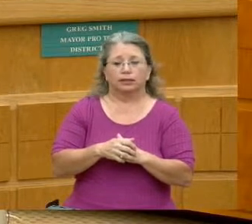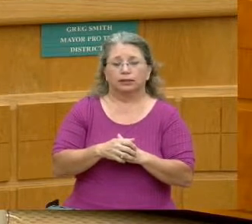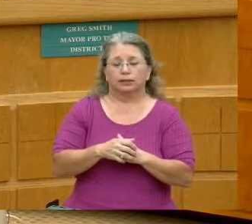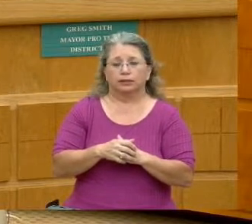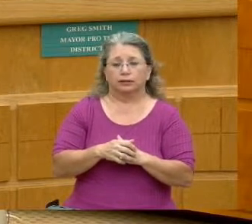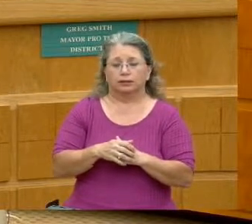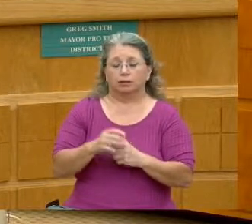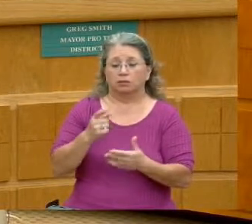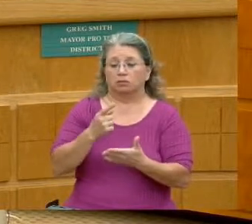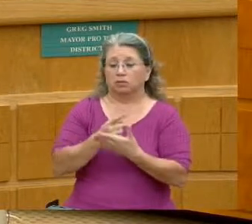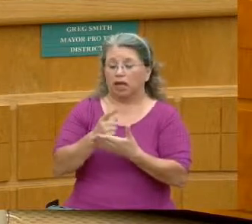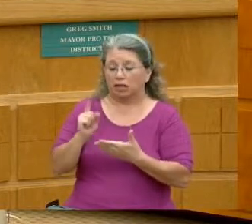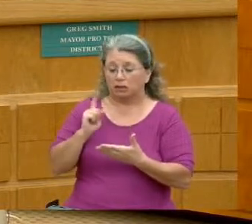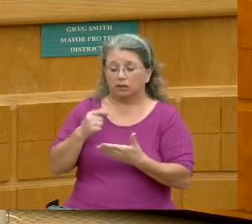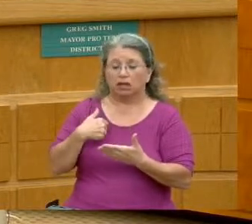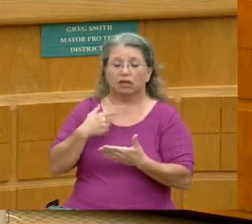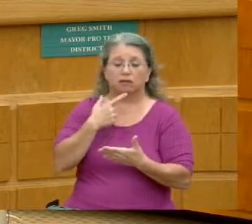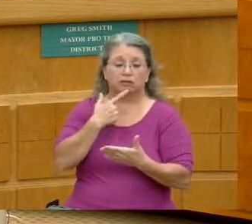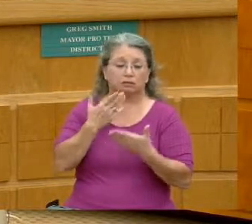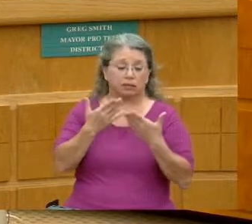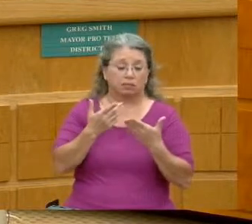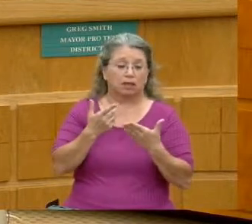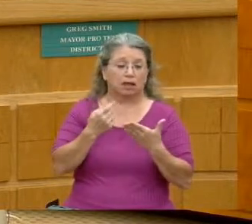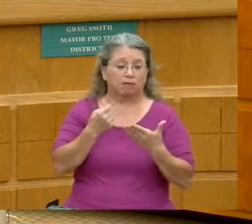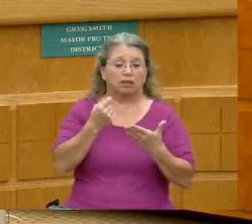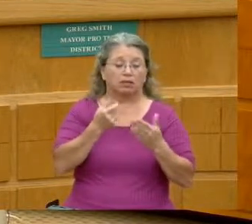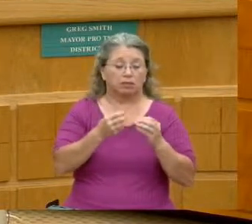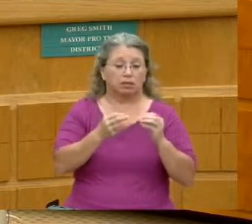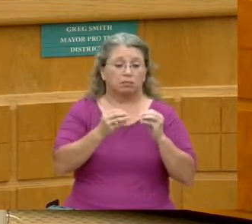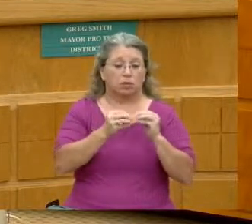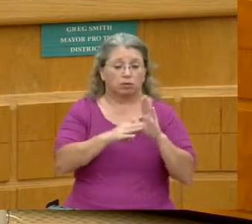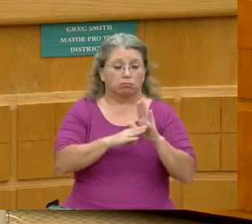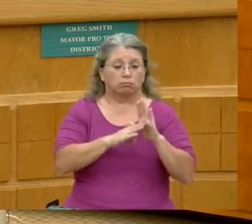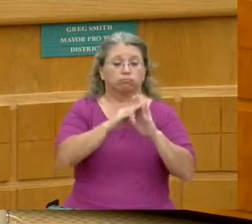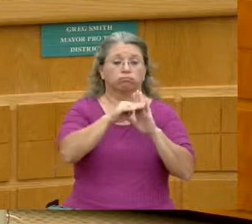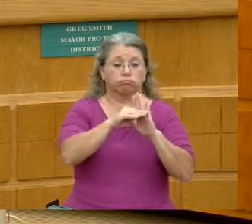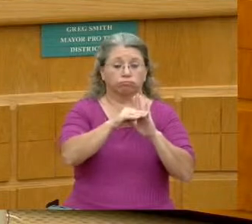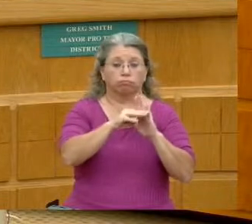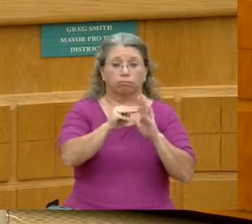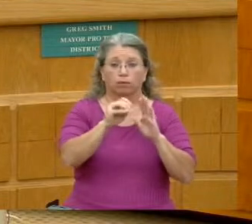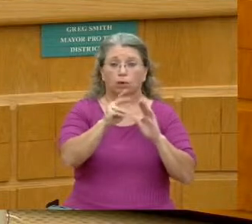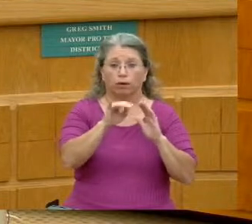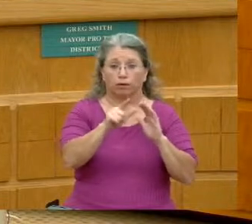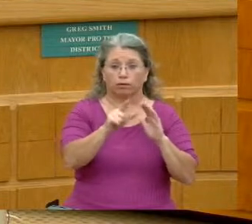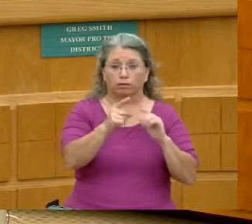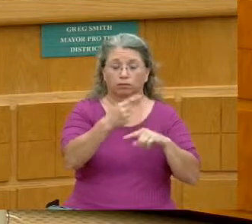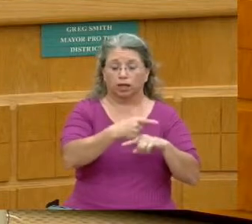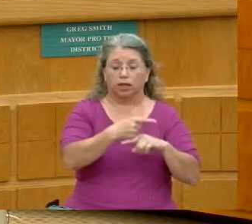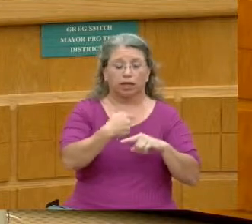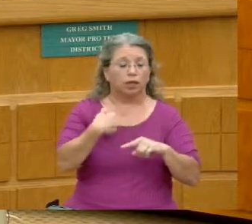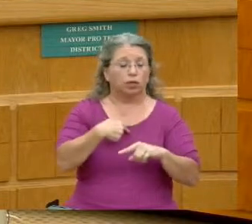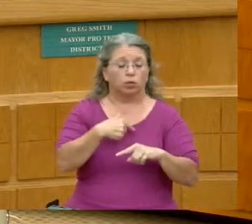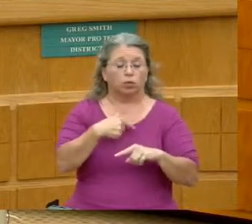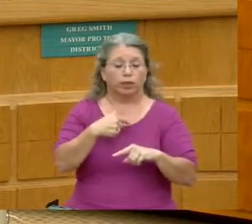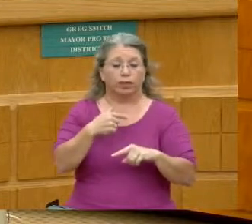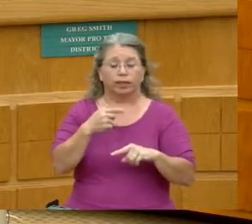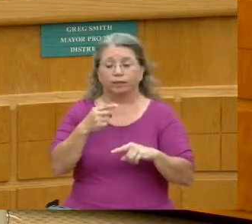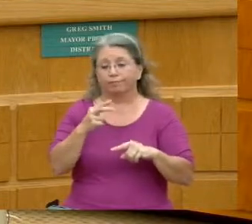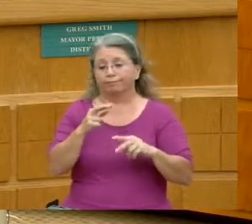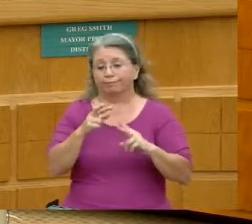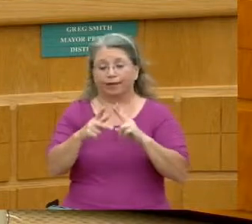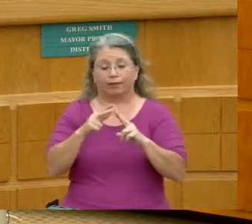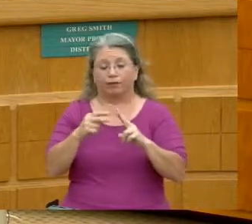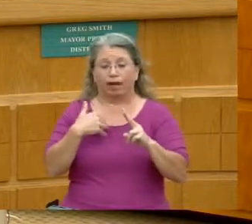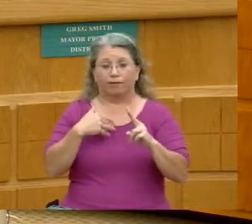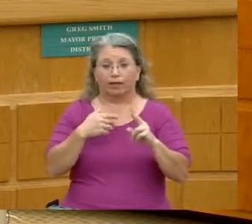have a little bit of a Memorial Day bump. We'll see next week what it looks like. Well, we're either having a really big Memorial Day bump, or